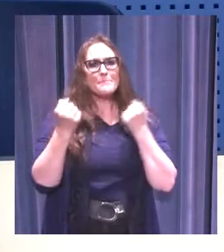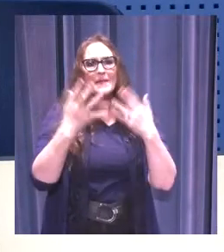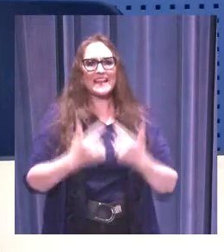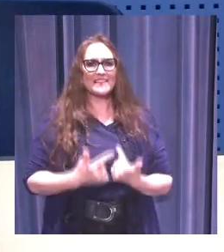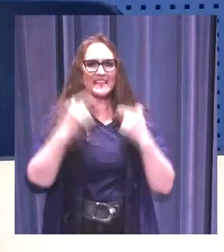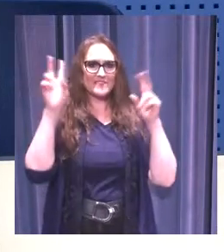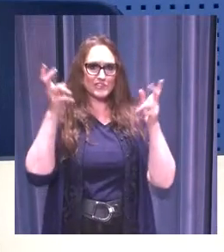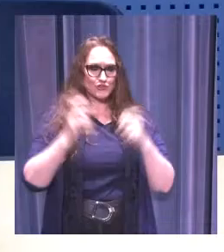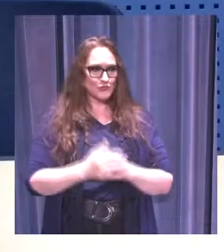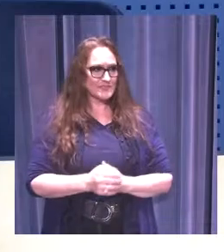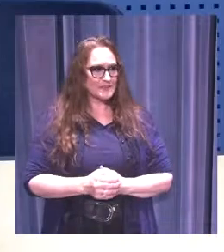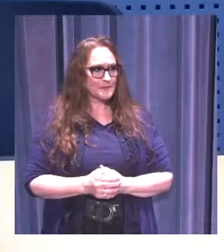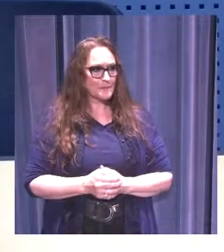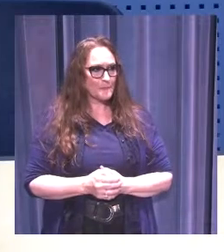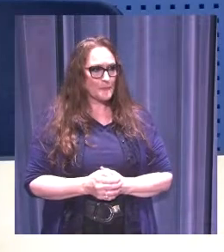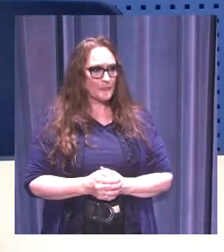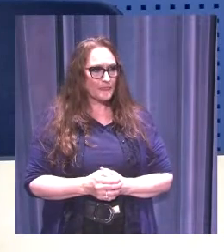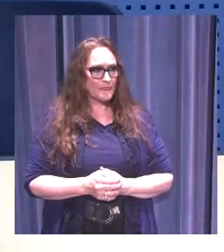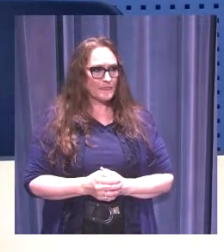issues.